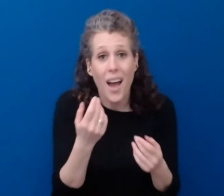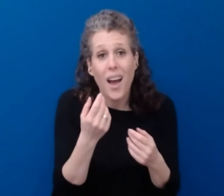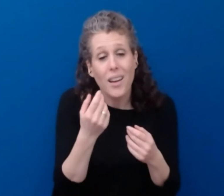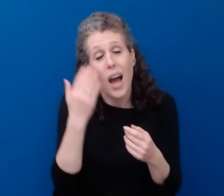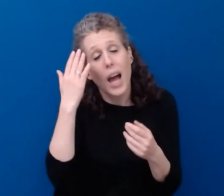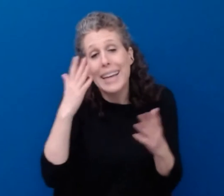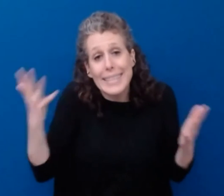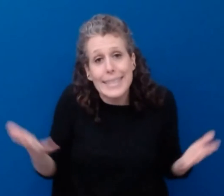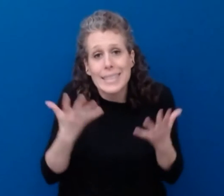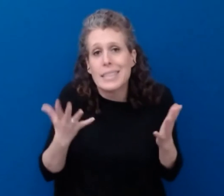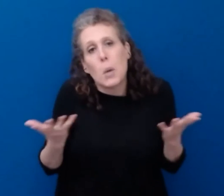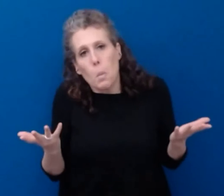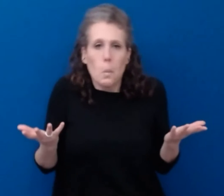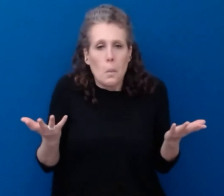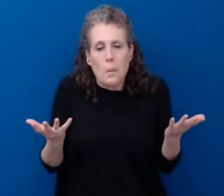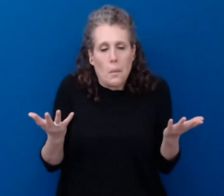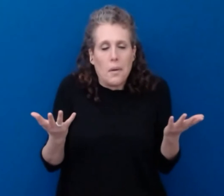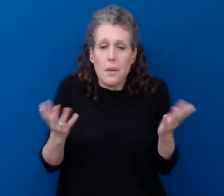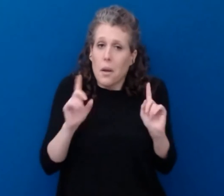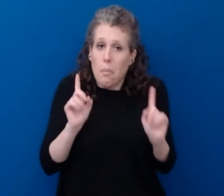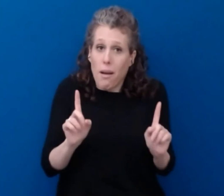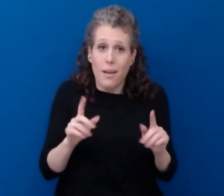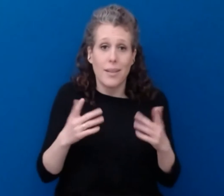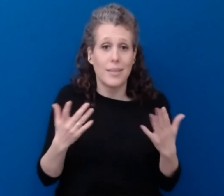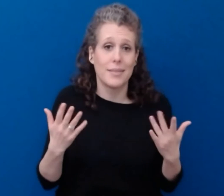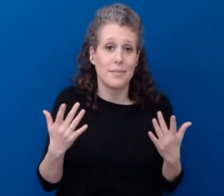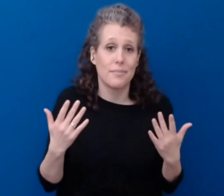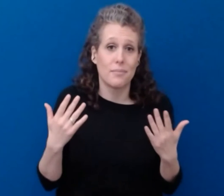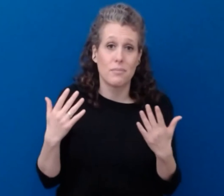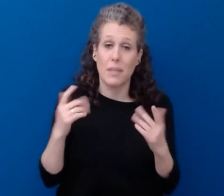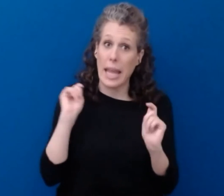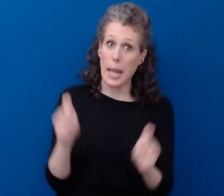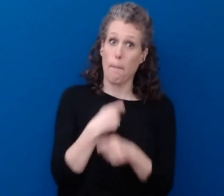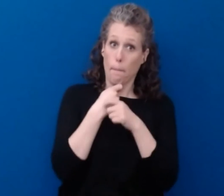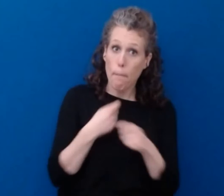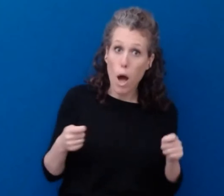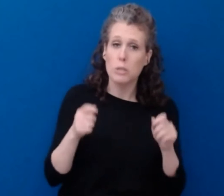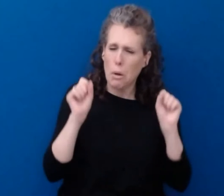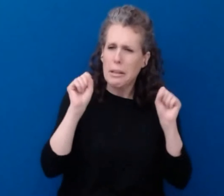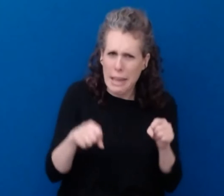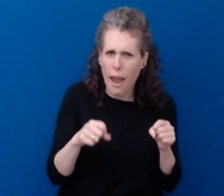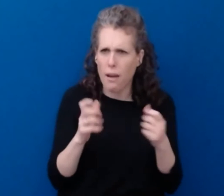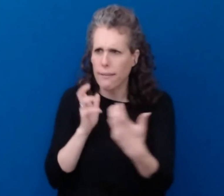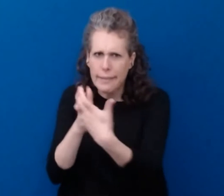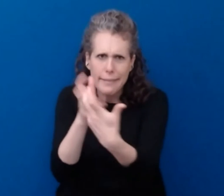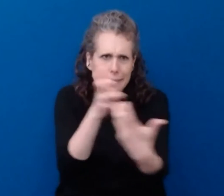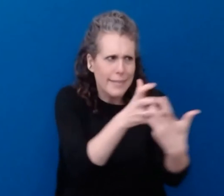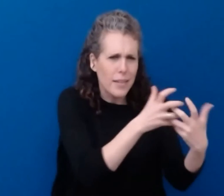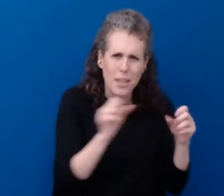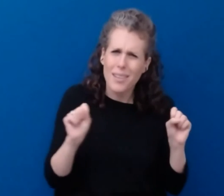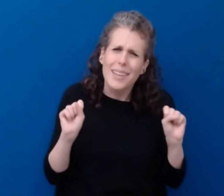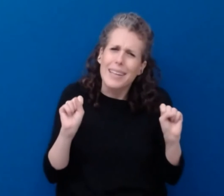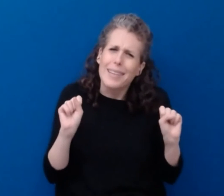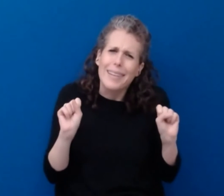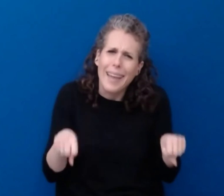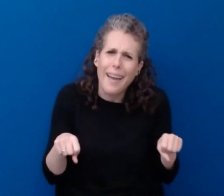challenge. But so far we didn't really find it impossible to make combinations. But I think it's you need a little bit